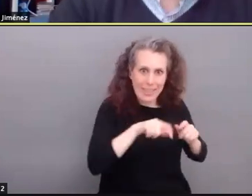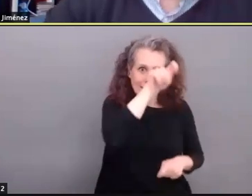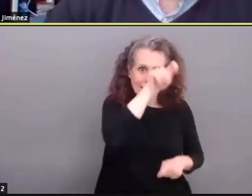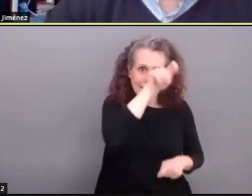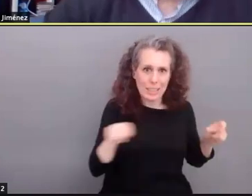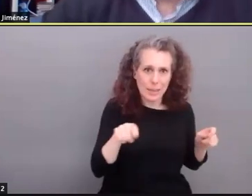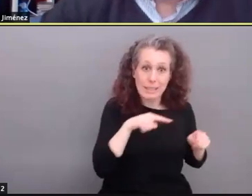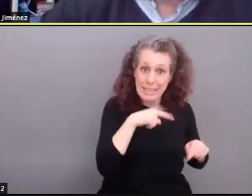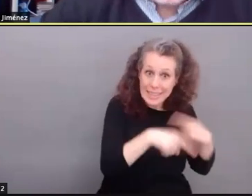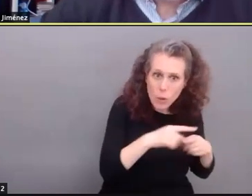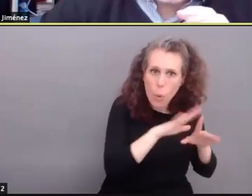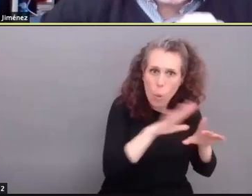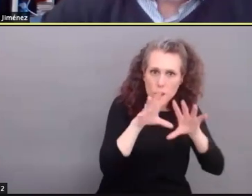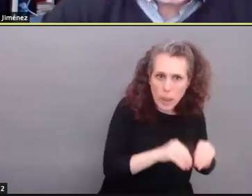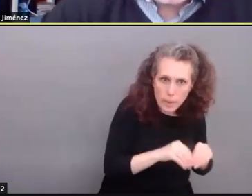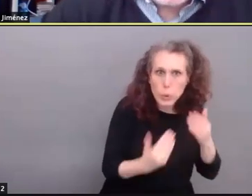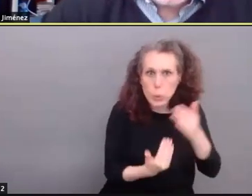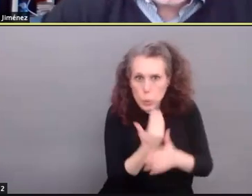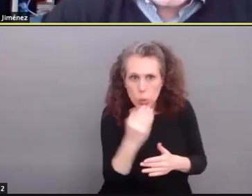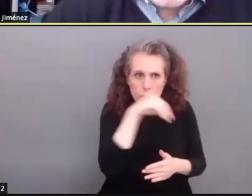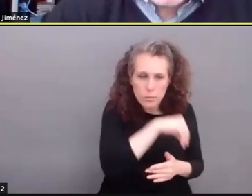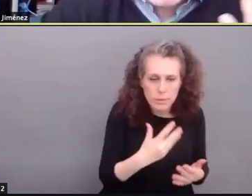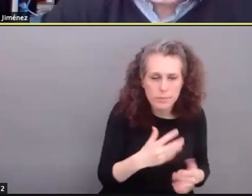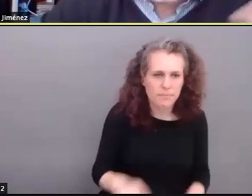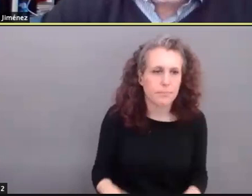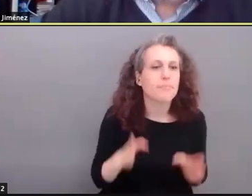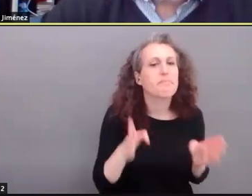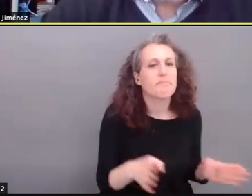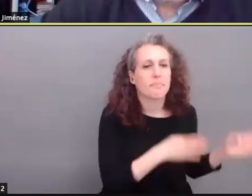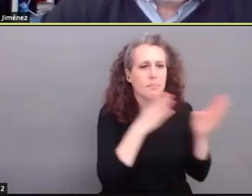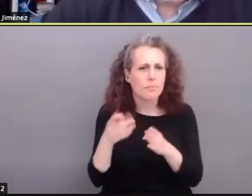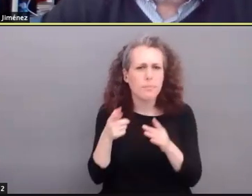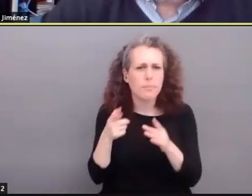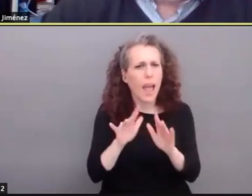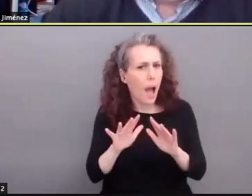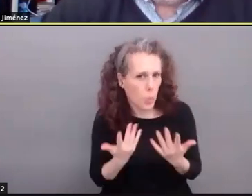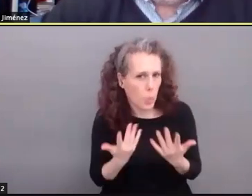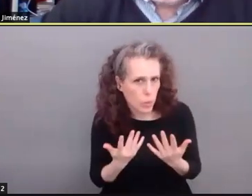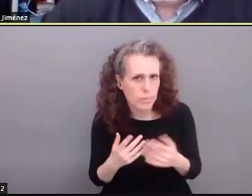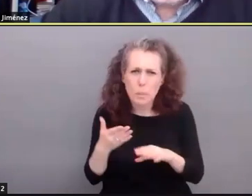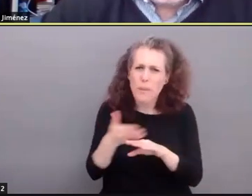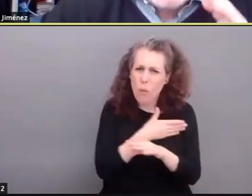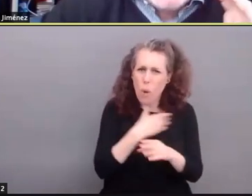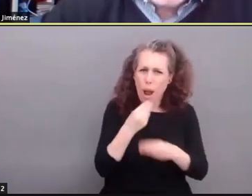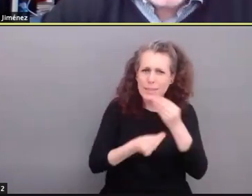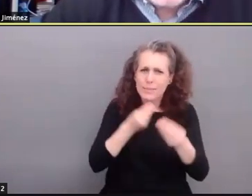Next key is how to assess. I said before that we have different tools for the